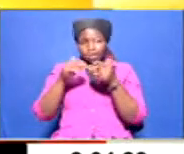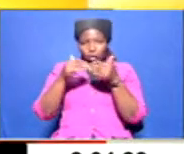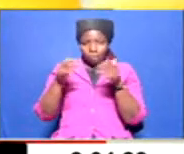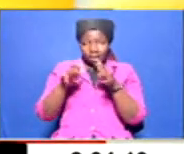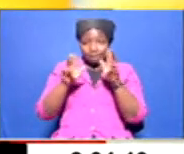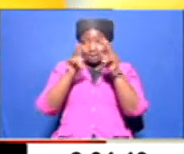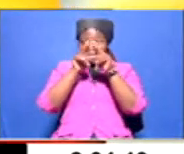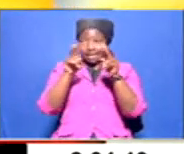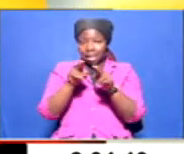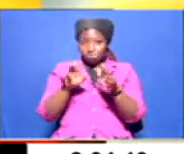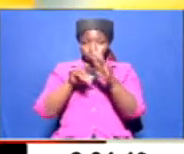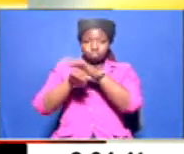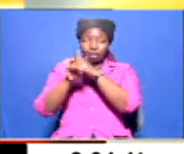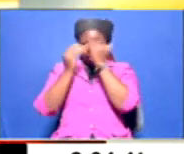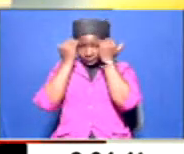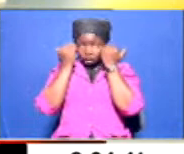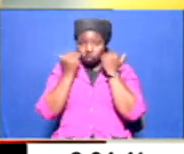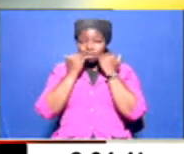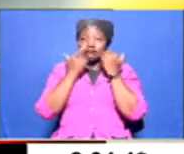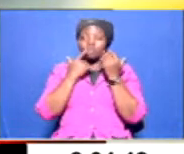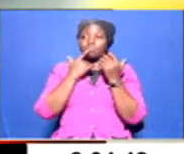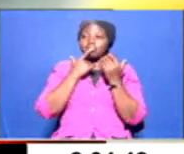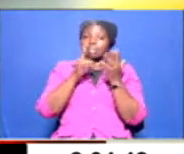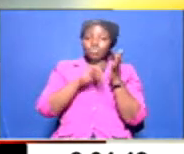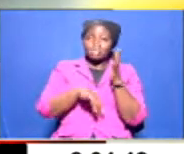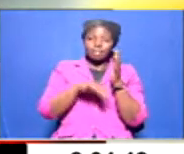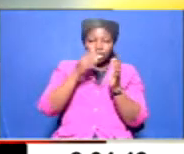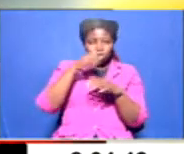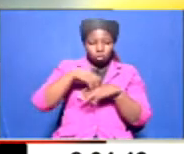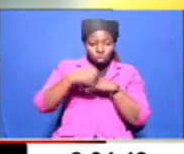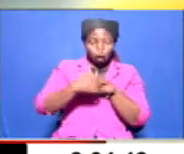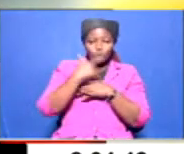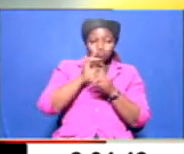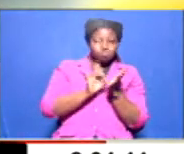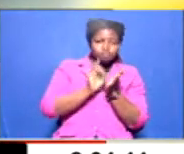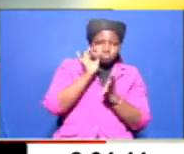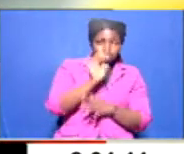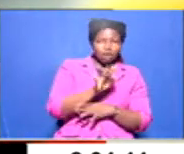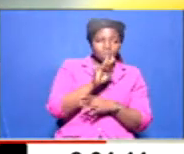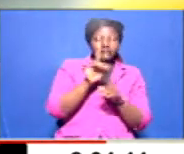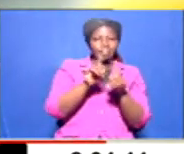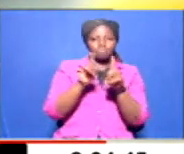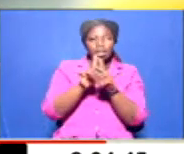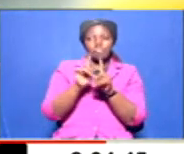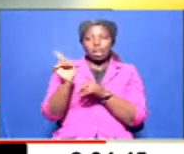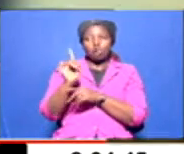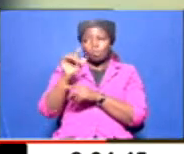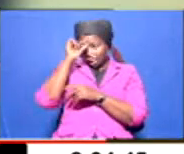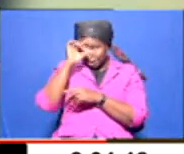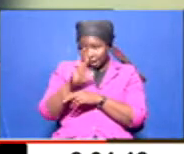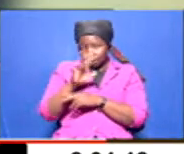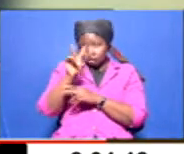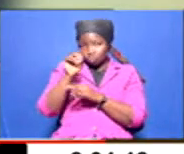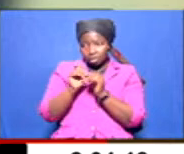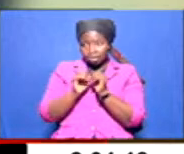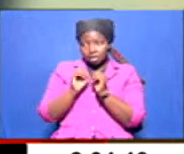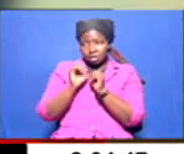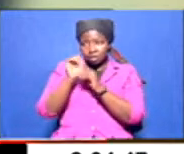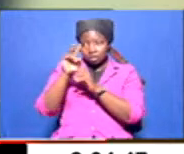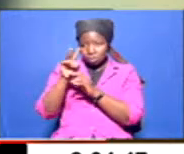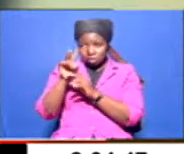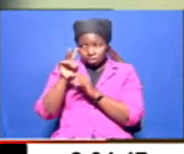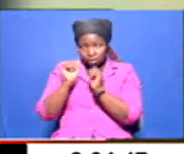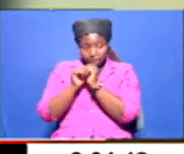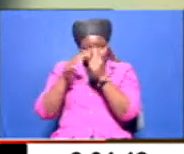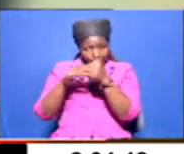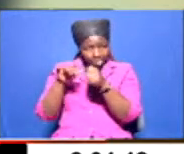was impeached as Nairobi governor in 2020, unfit to hold public office. Justice Mativo said he will